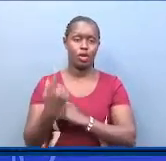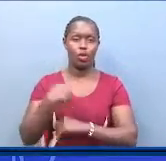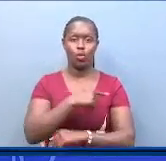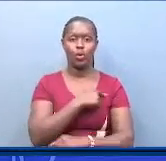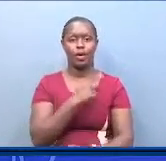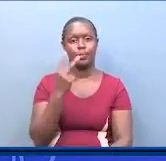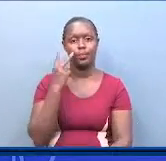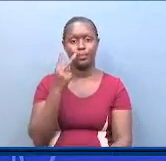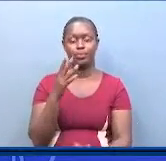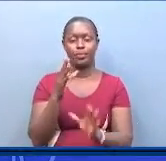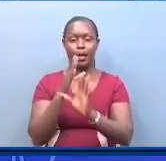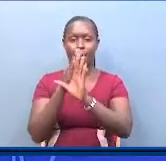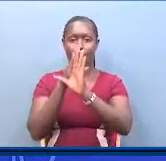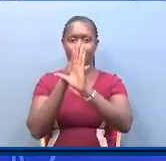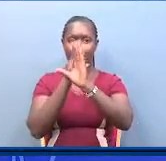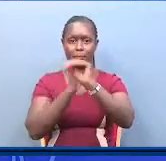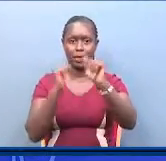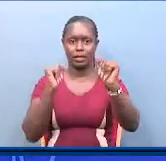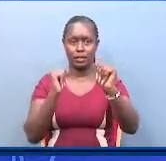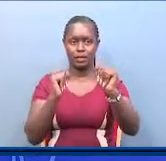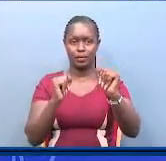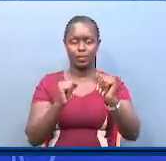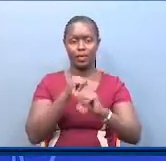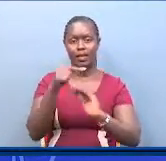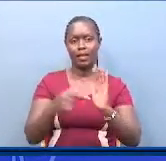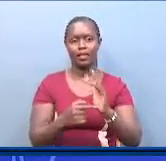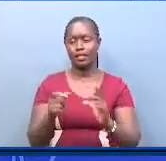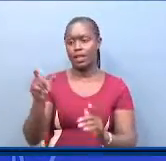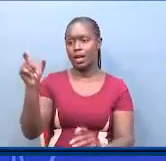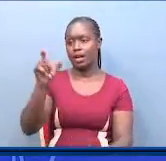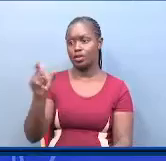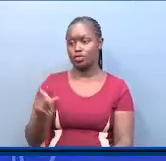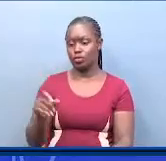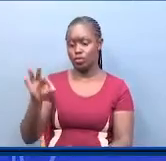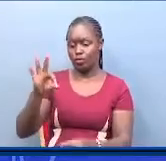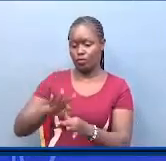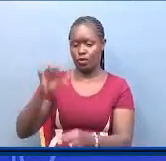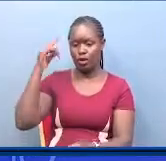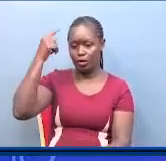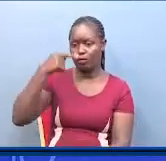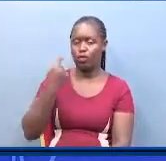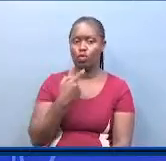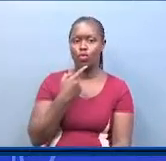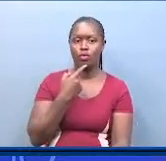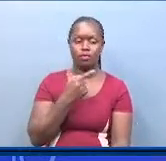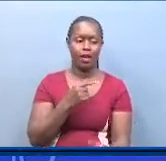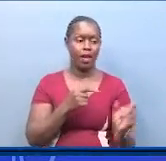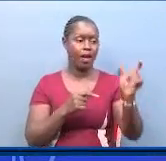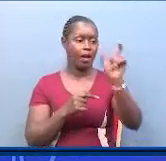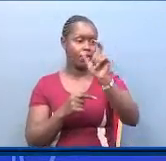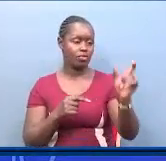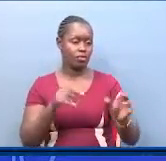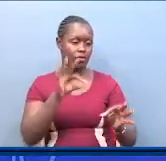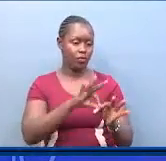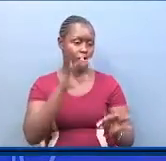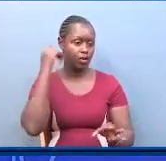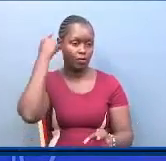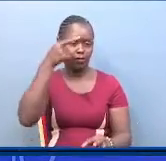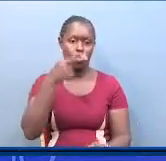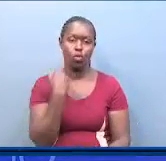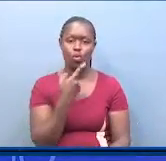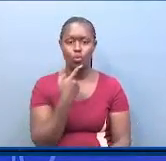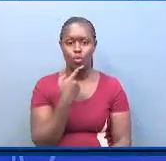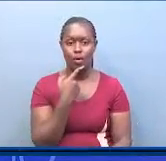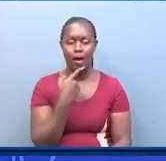at presidencies. This region voted for who? And this other region voted for who? Uh-huh. Scientifically, if you look at